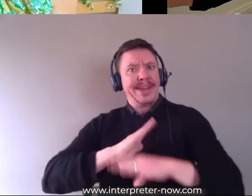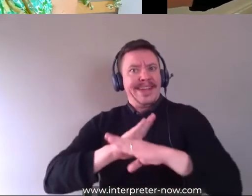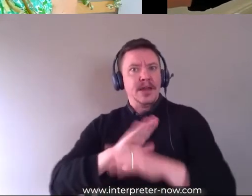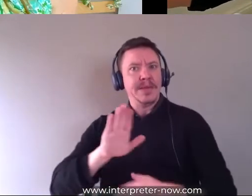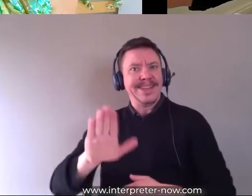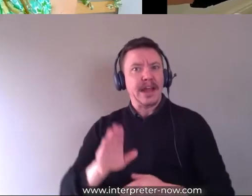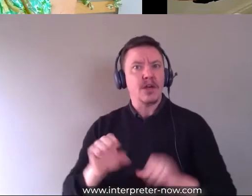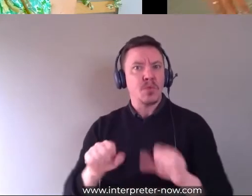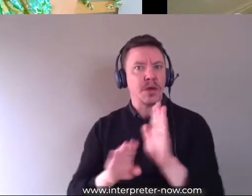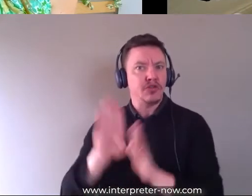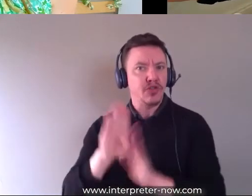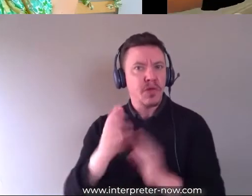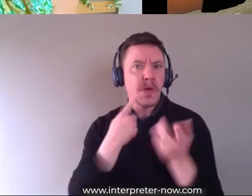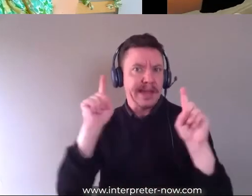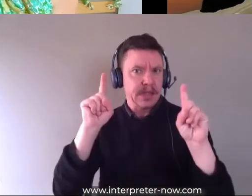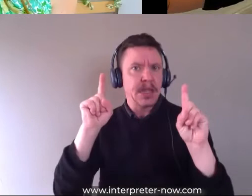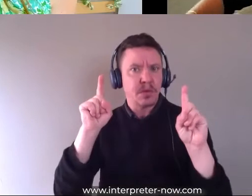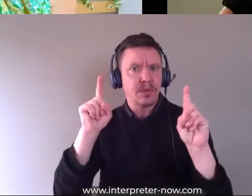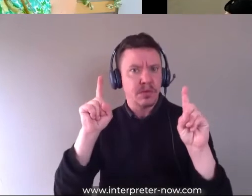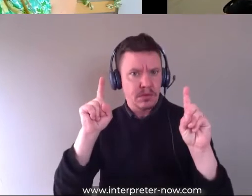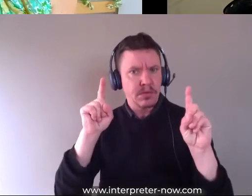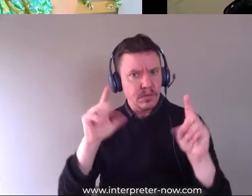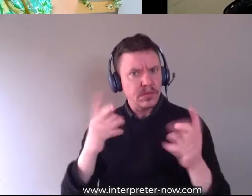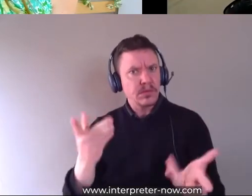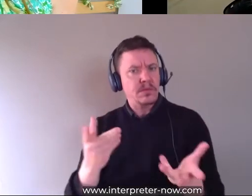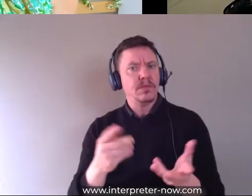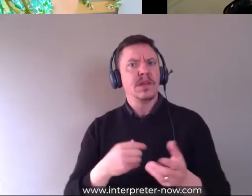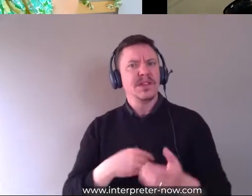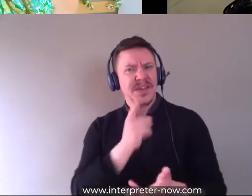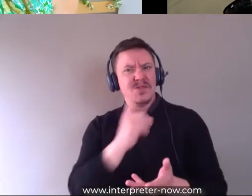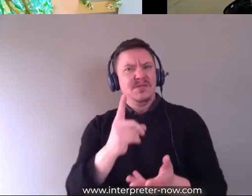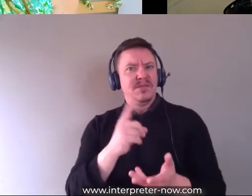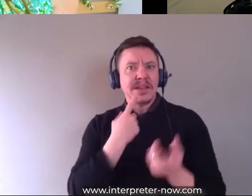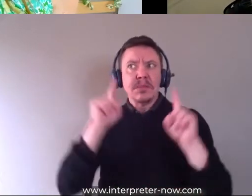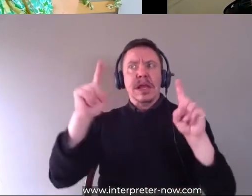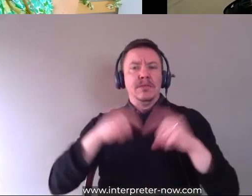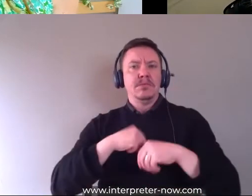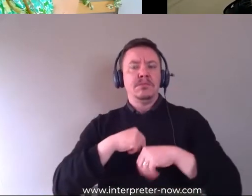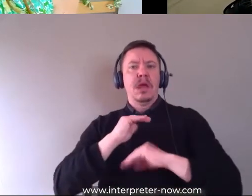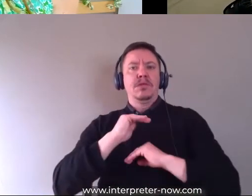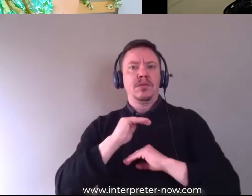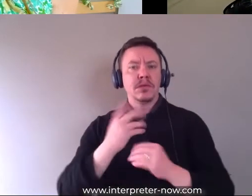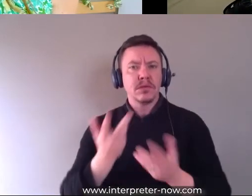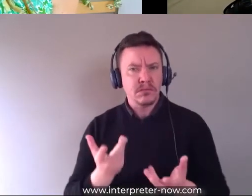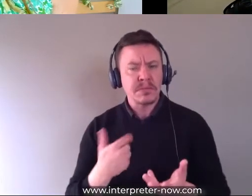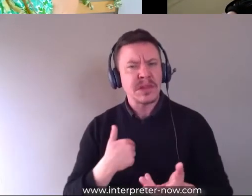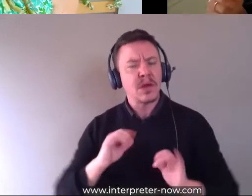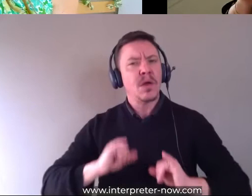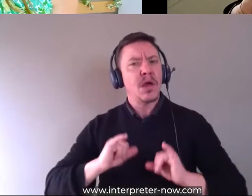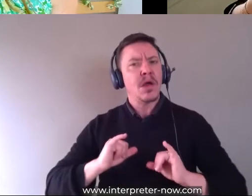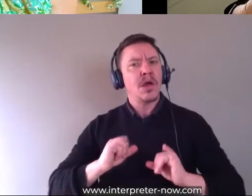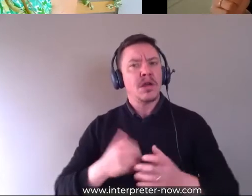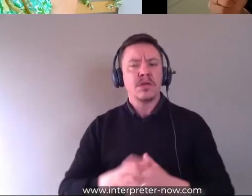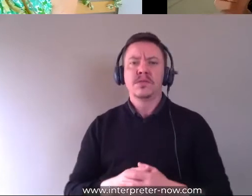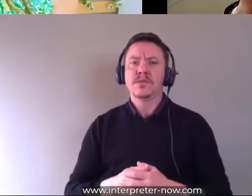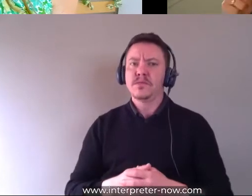growth and success and creating those outsized returns. And so, you know, I think that after